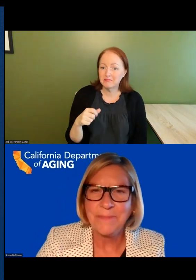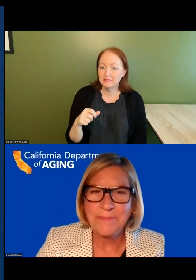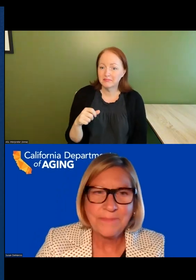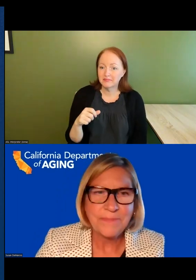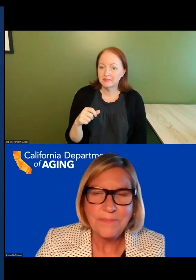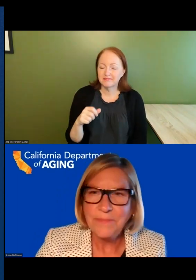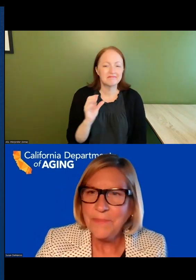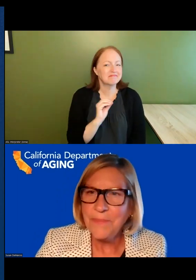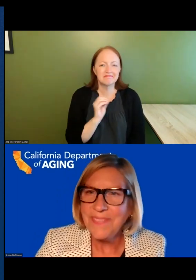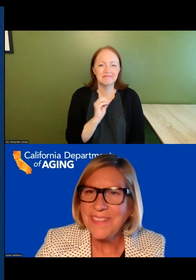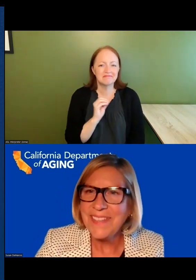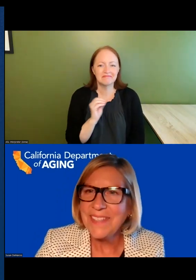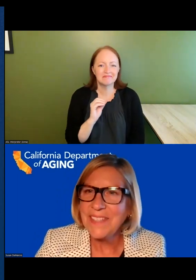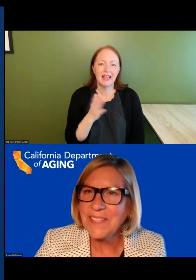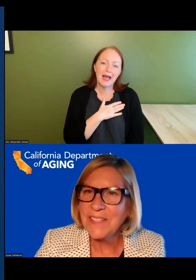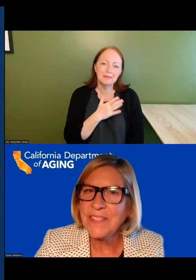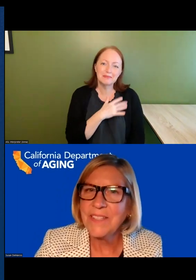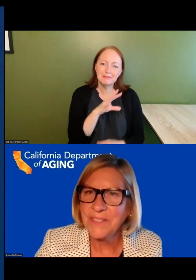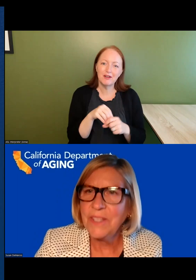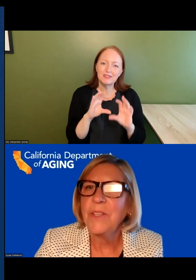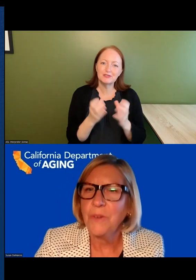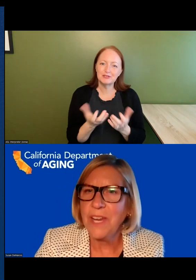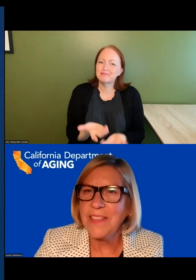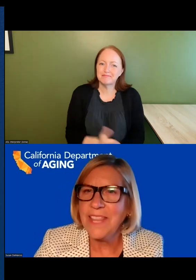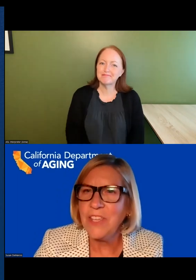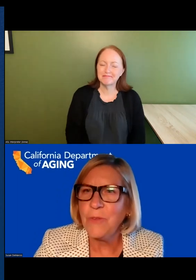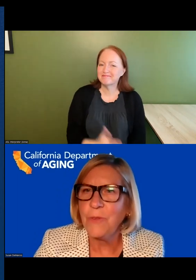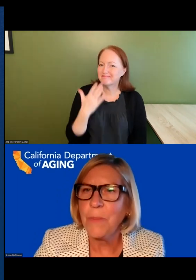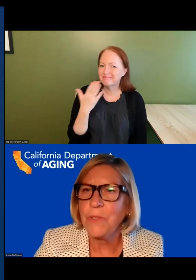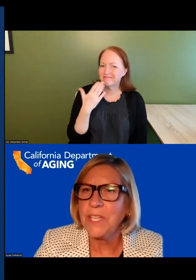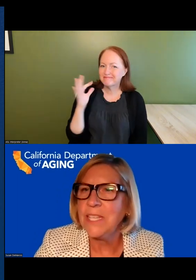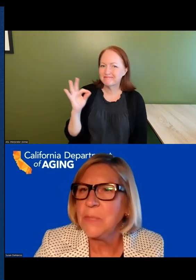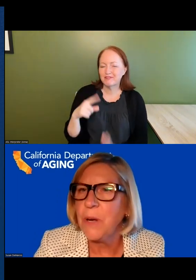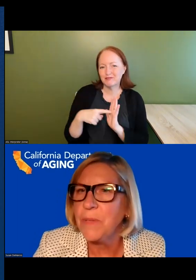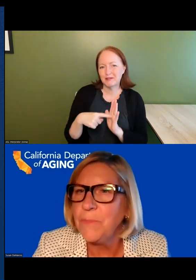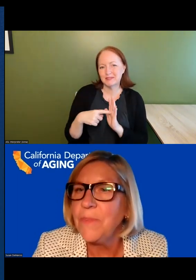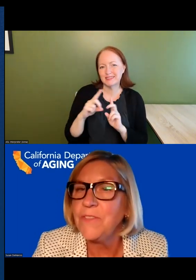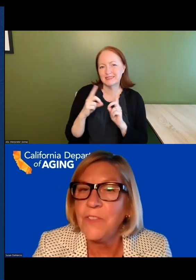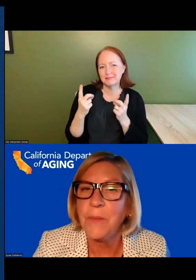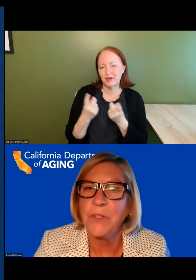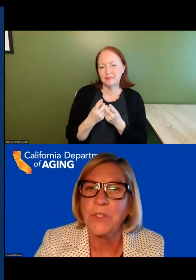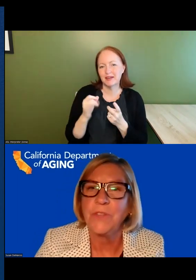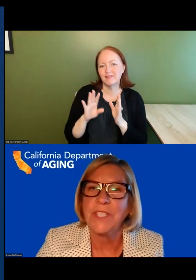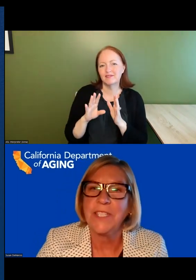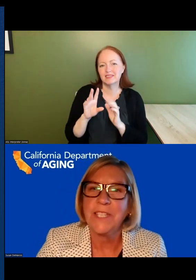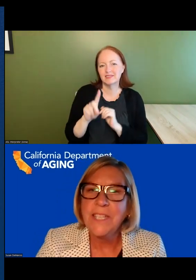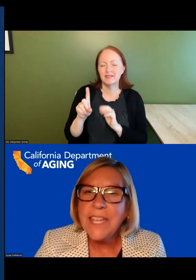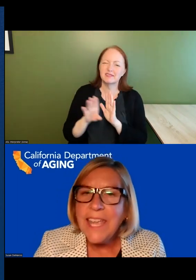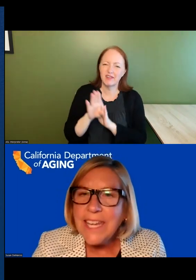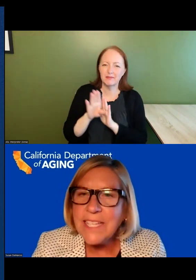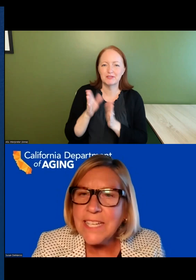Leslie? Nothing, just really happy to be a part of this group. Great, thank you for representing the Department of Developmental